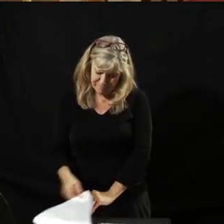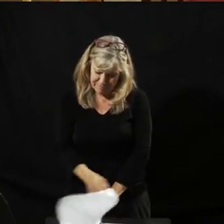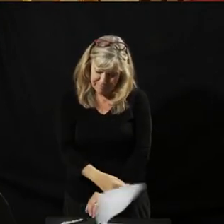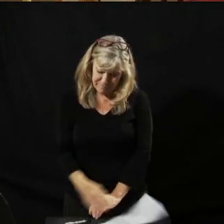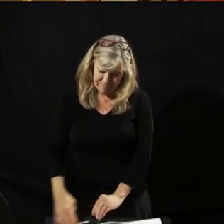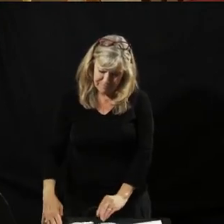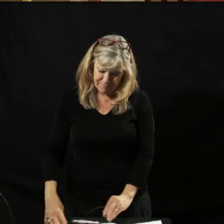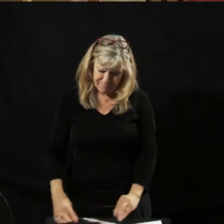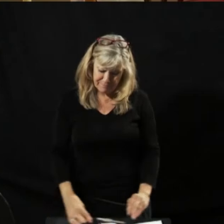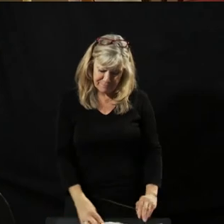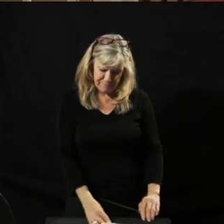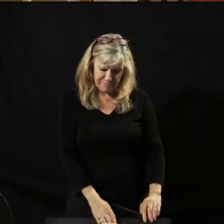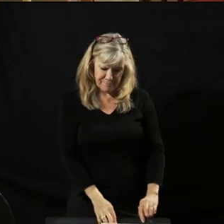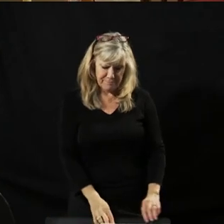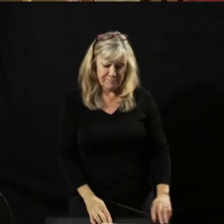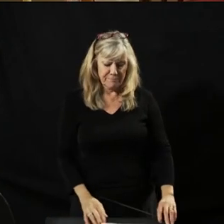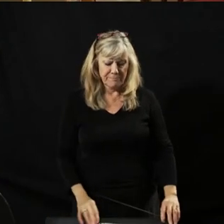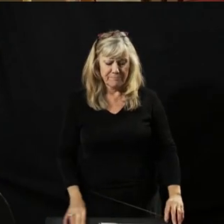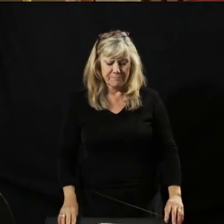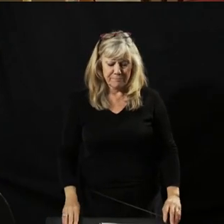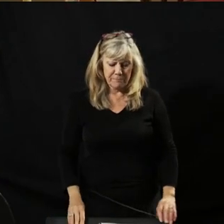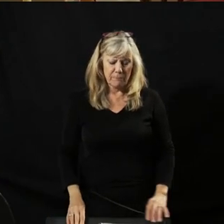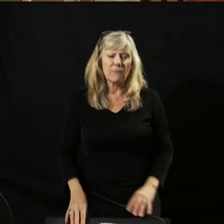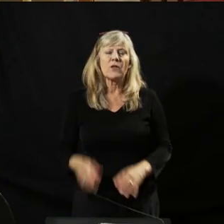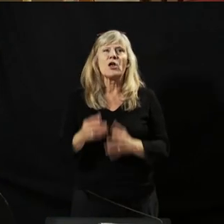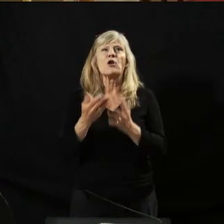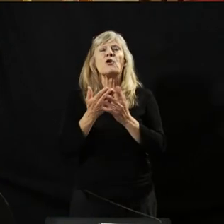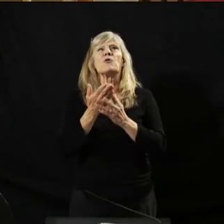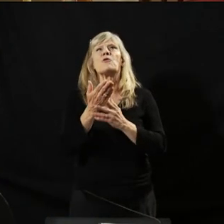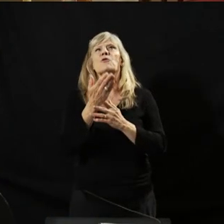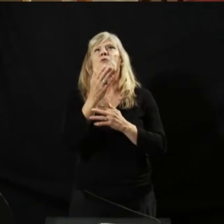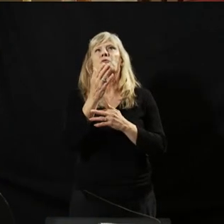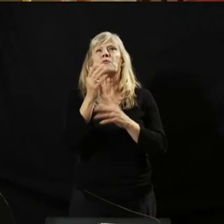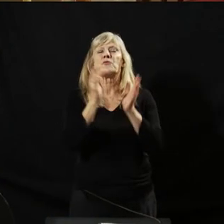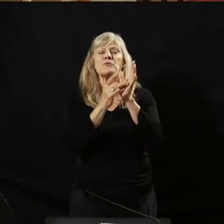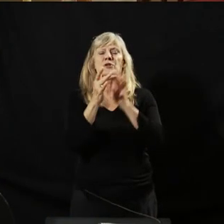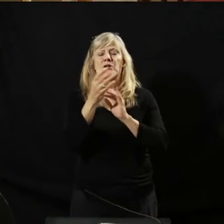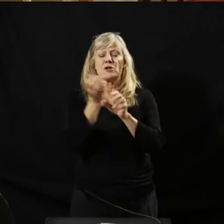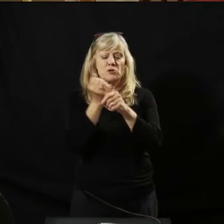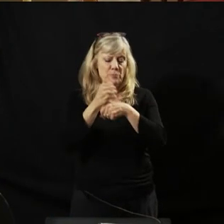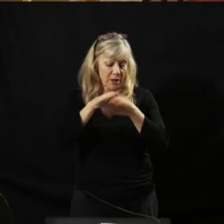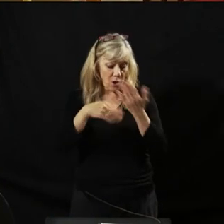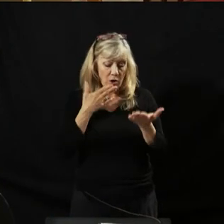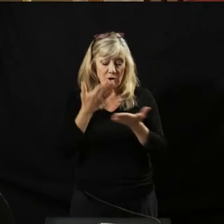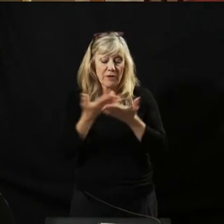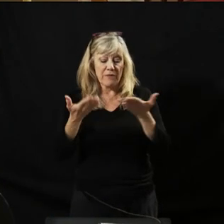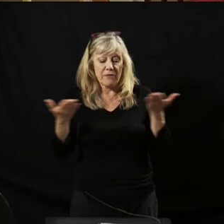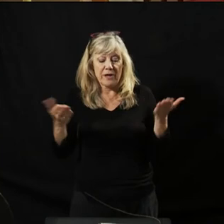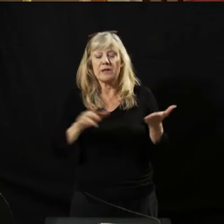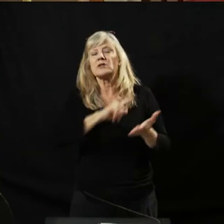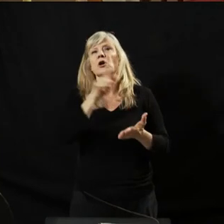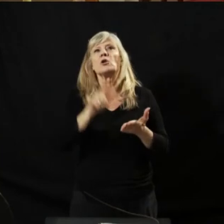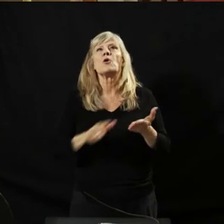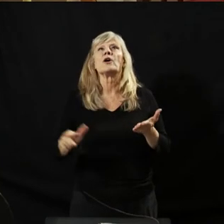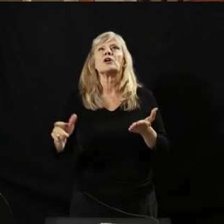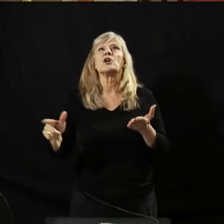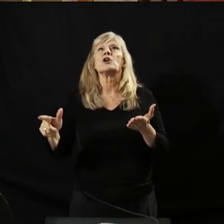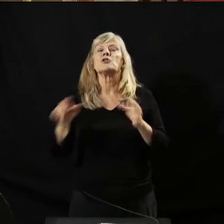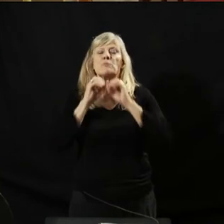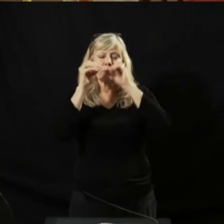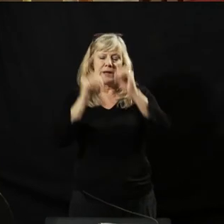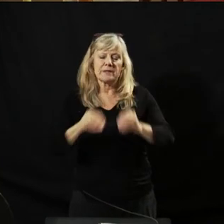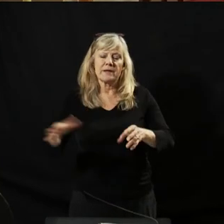Through whom you continue to make all these good things, O Lord, you sanctify them, fill them with life, bless